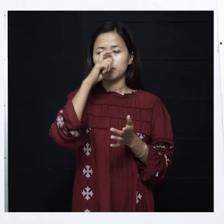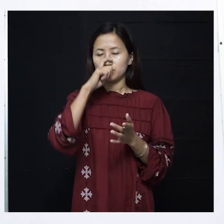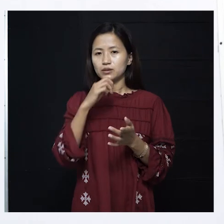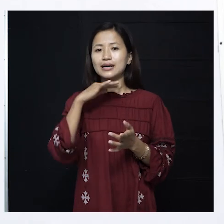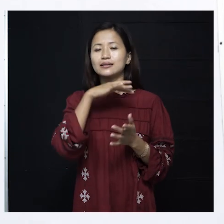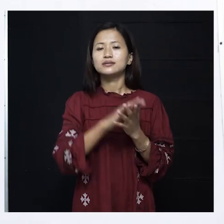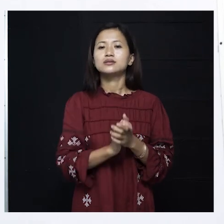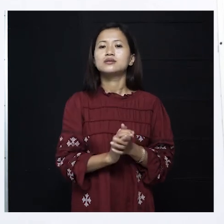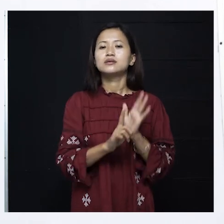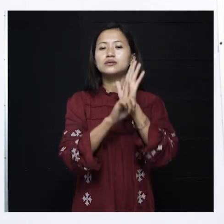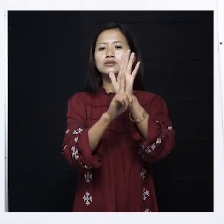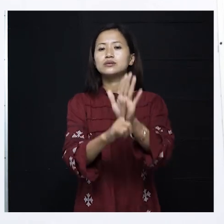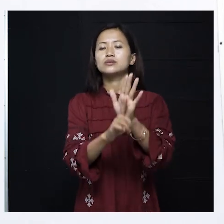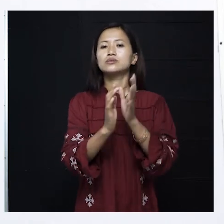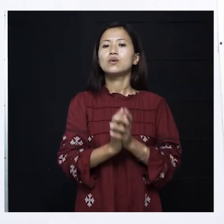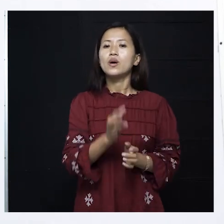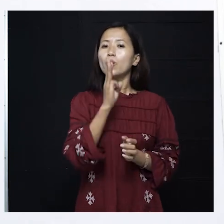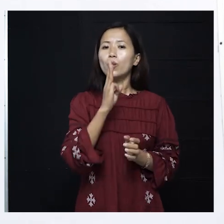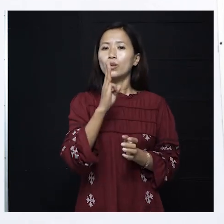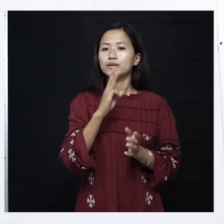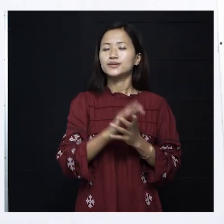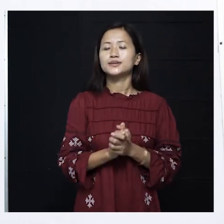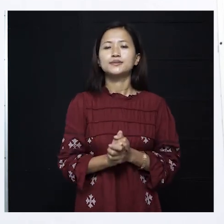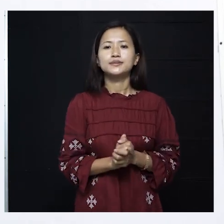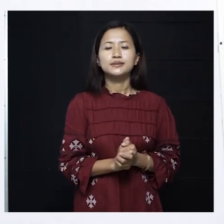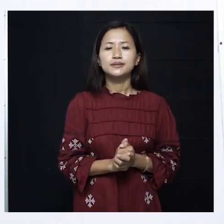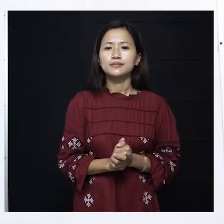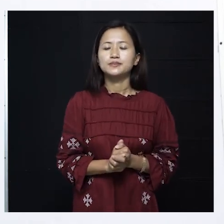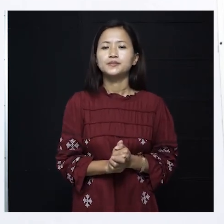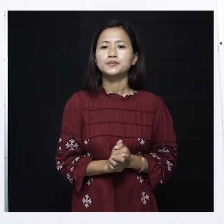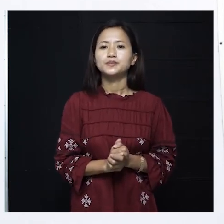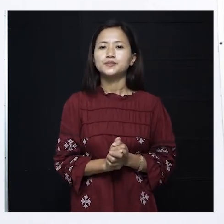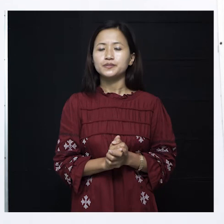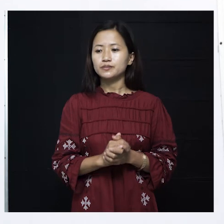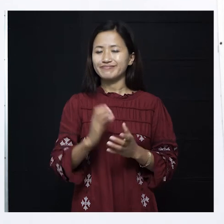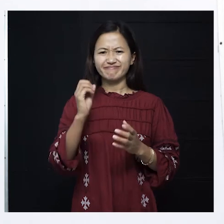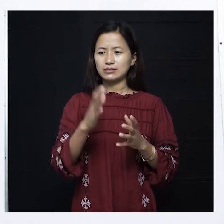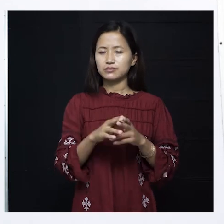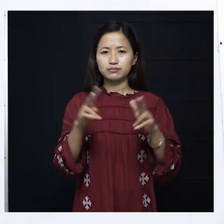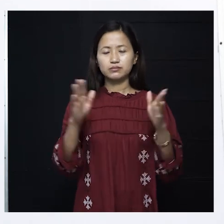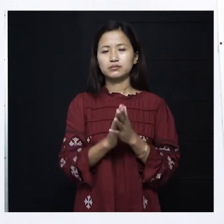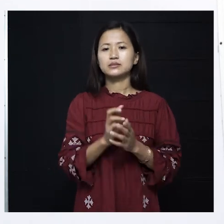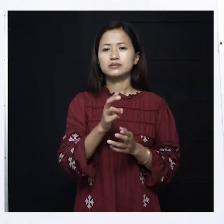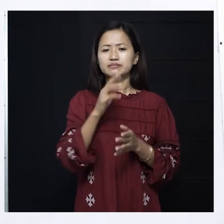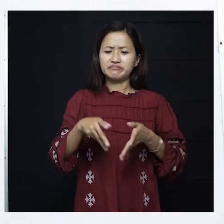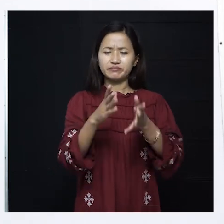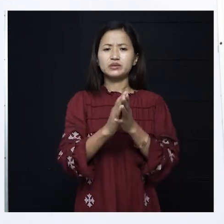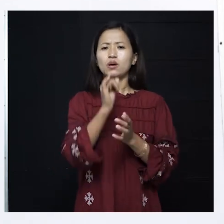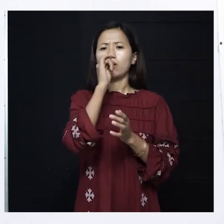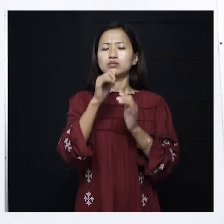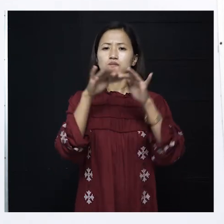shows it is showing indicating the water bodies. Okay, so water bodies means ocean, seas, and so on.